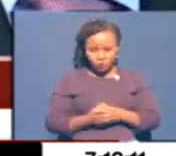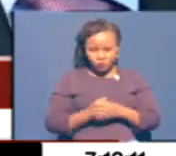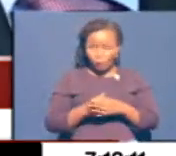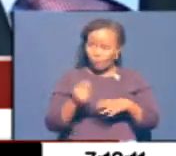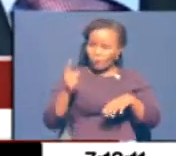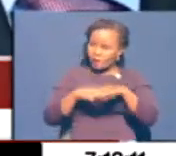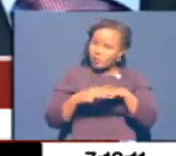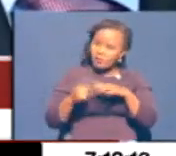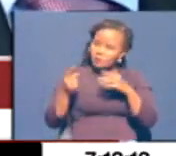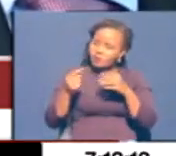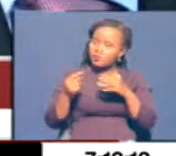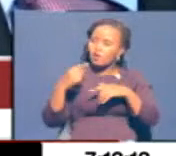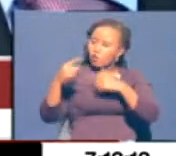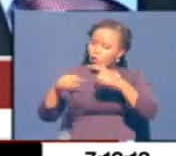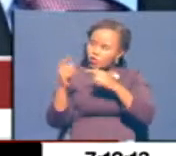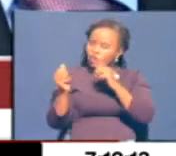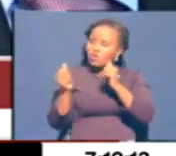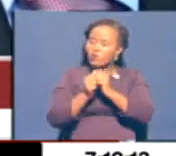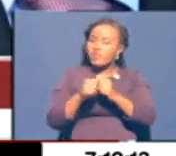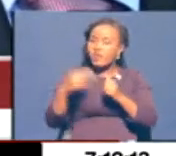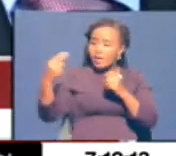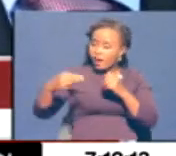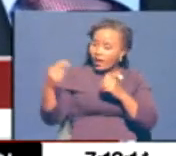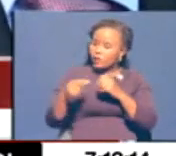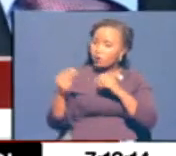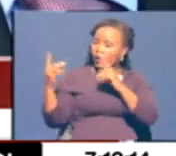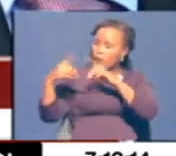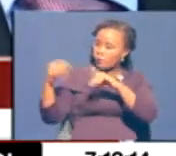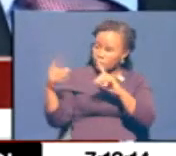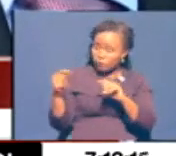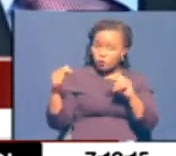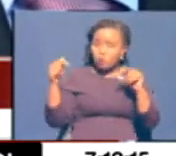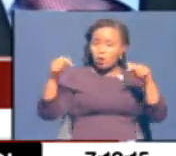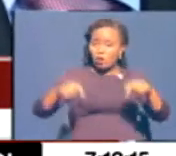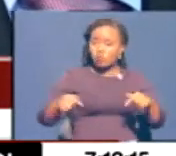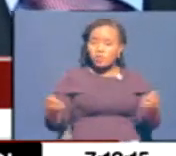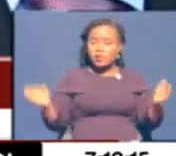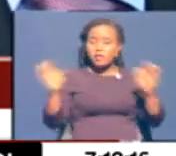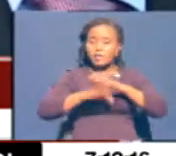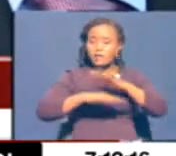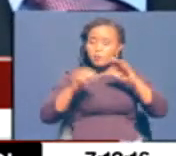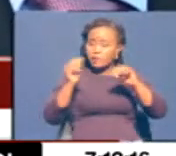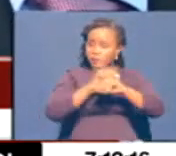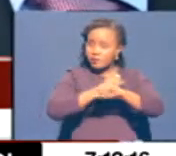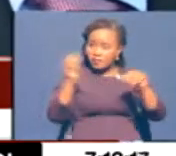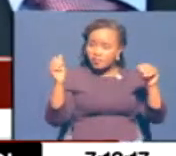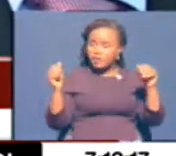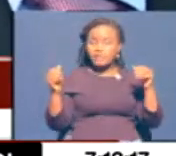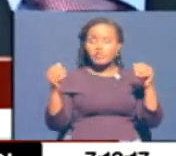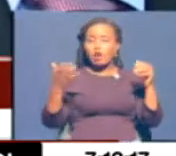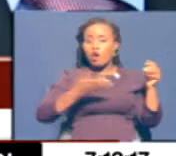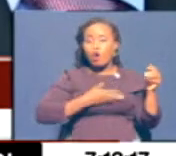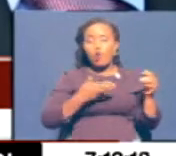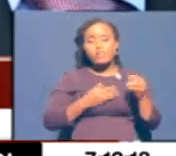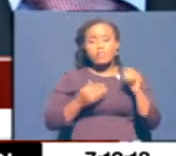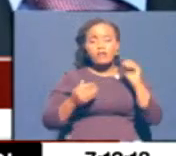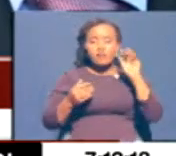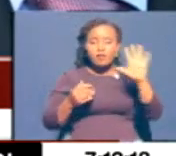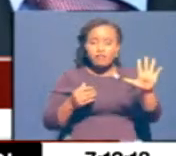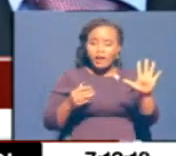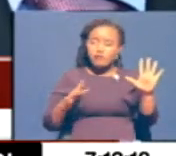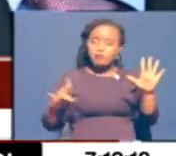hustler narrative, today the Deputy President owns 5 high-end helicopters